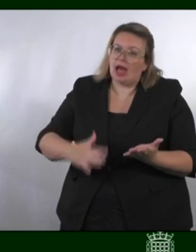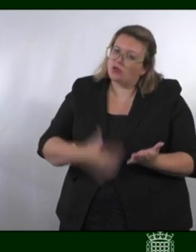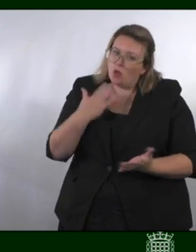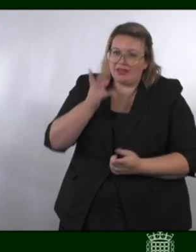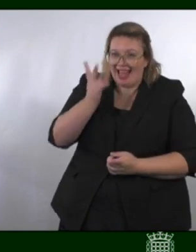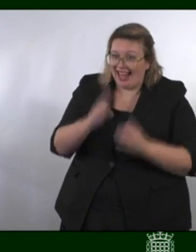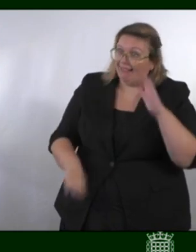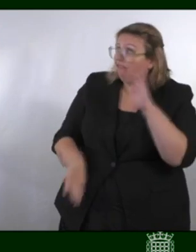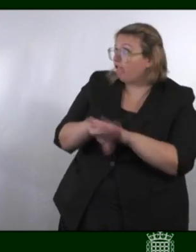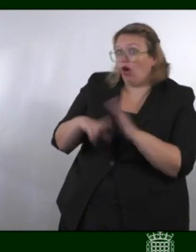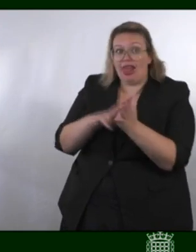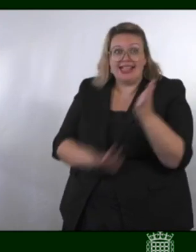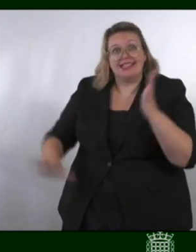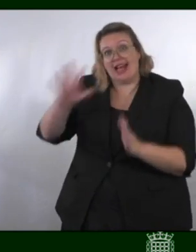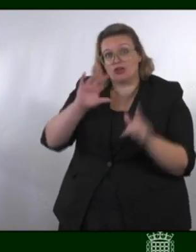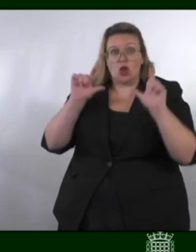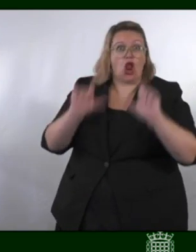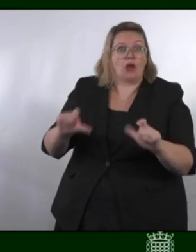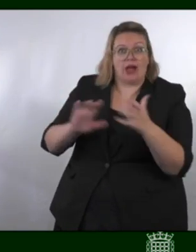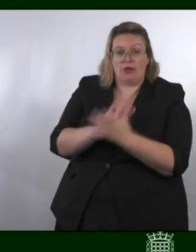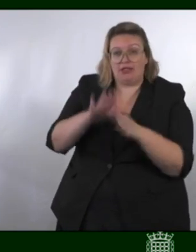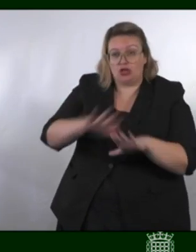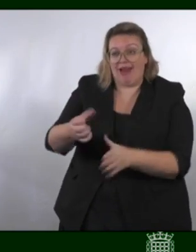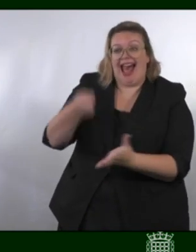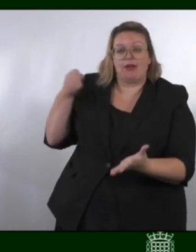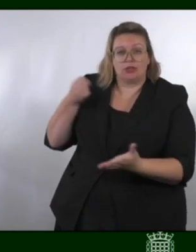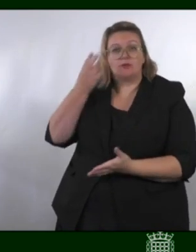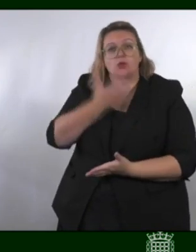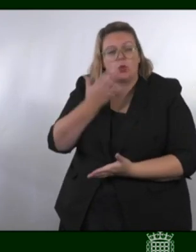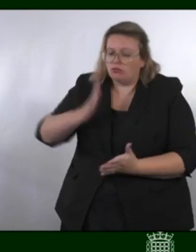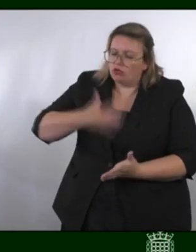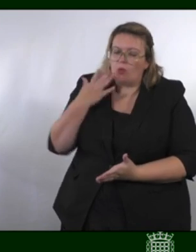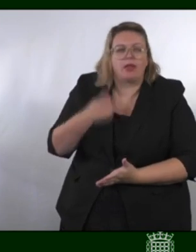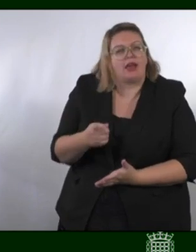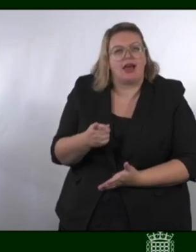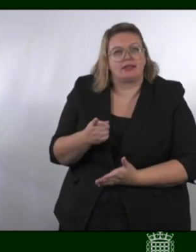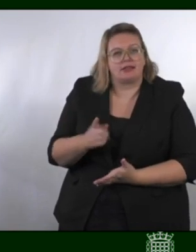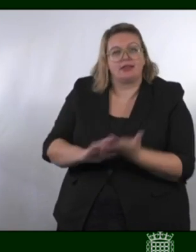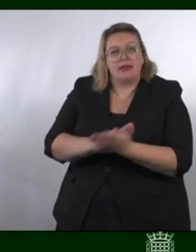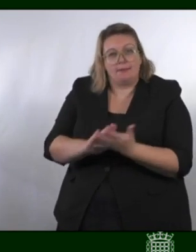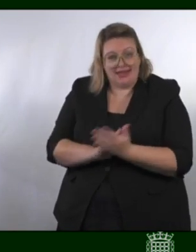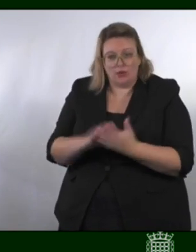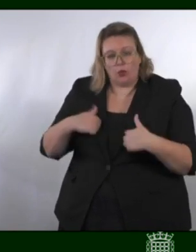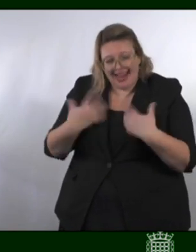national lockdown, taking them out of school. And we will continue, Mr. Speaker, to use the benefit system and all the systems of